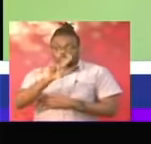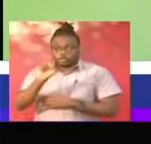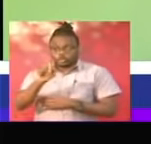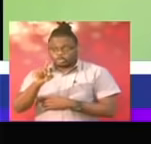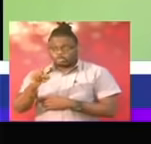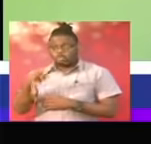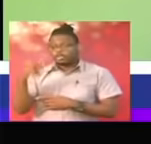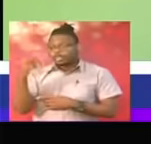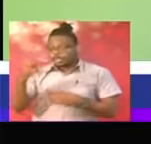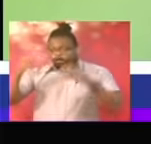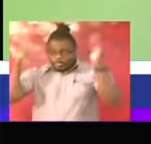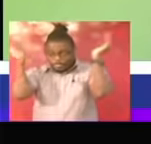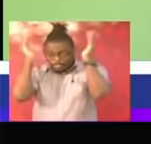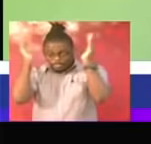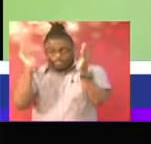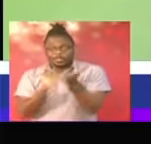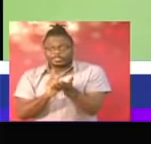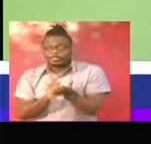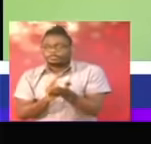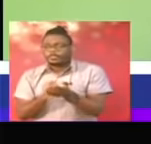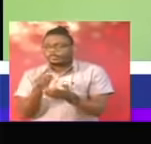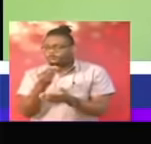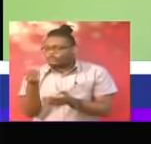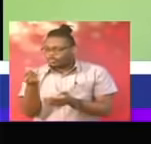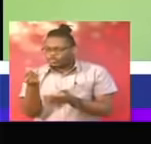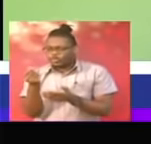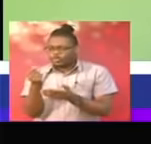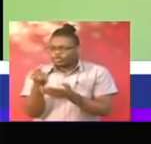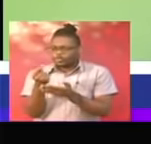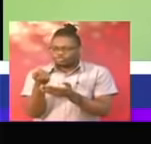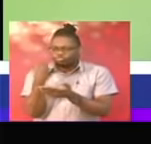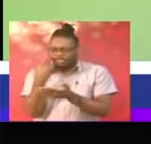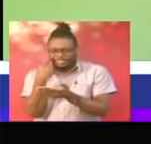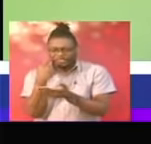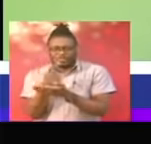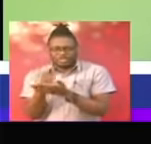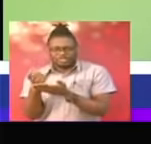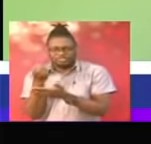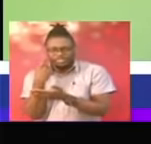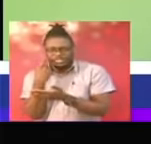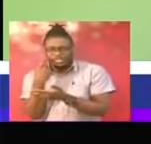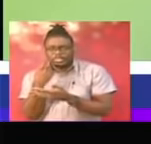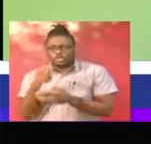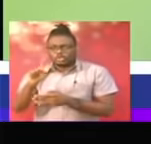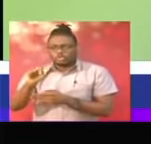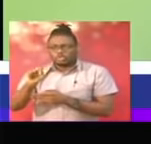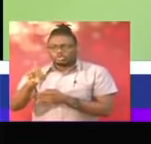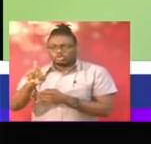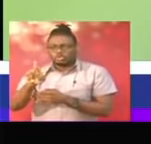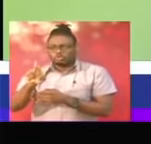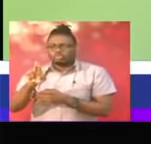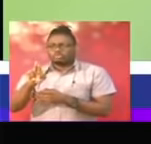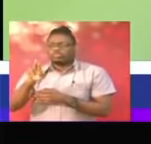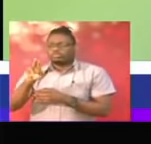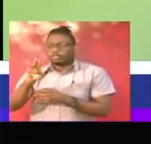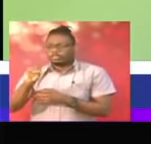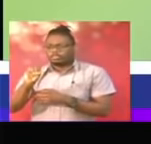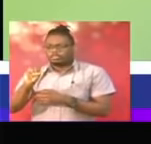a couple of weeks ago, Dr. Trotman would have told us about this new drug,